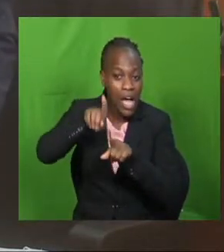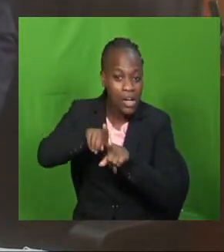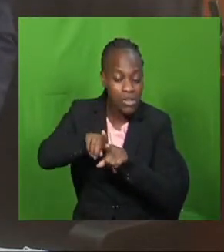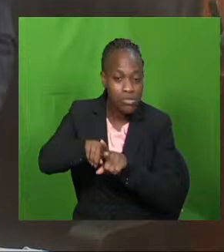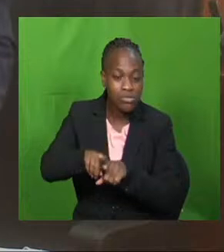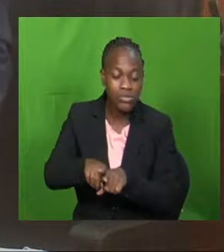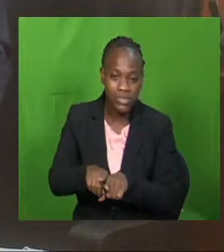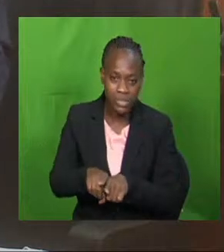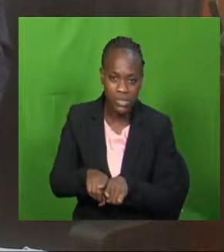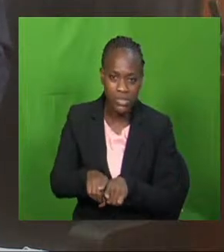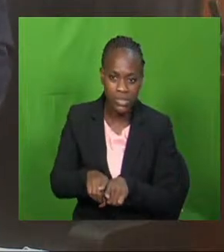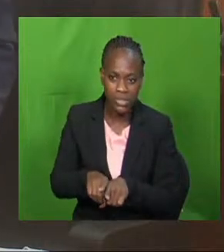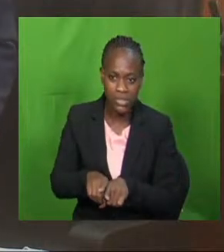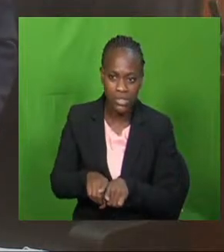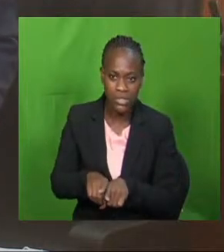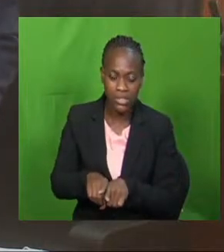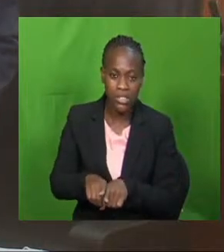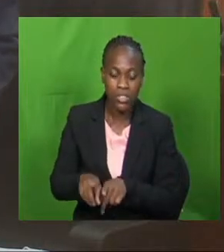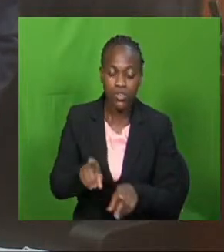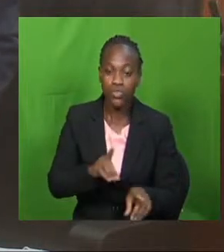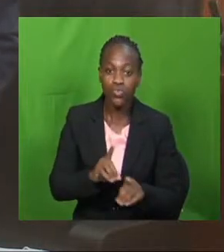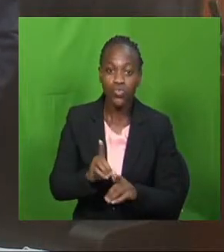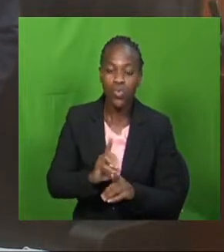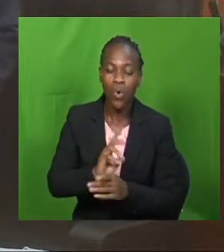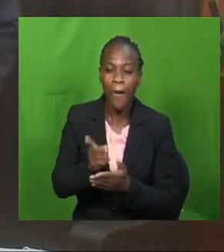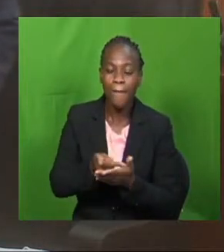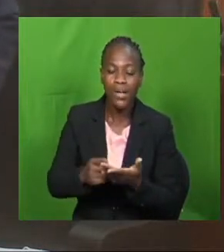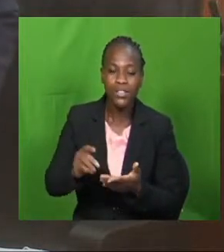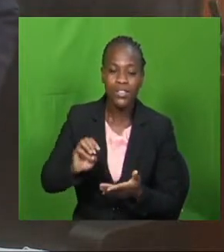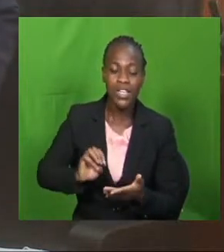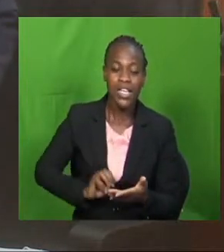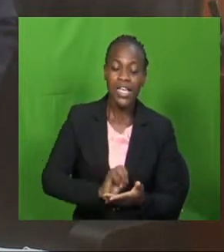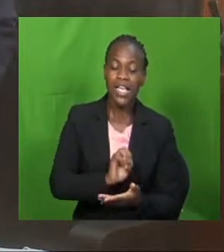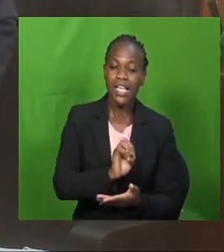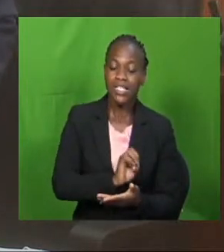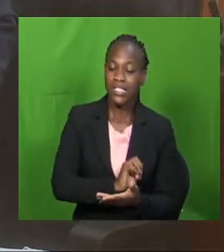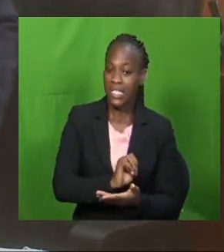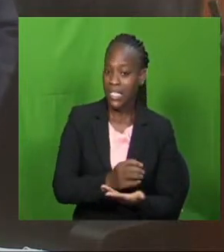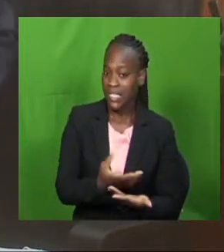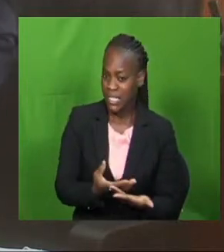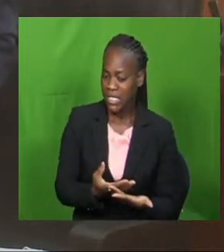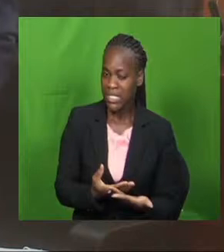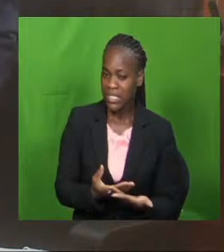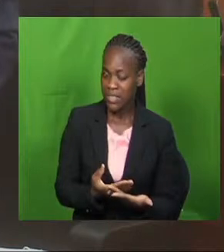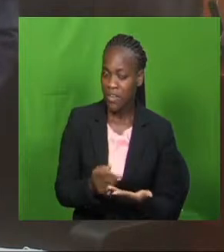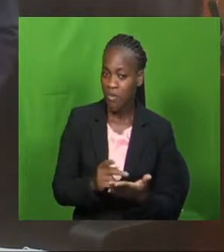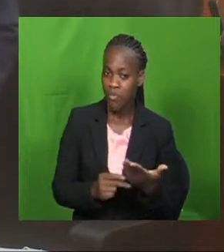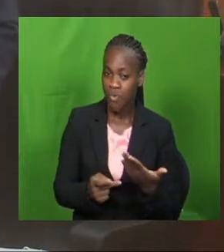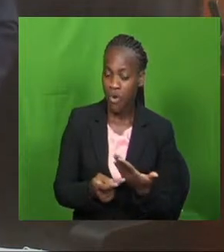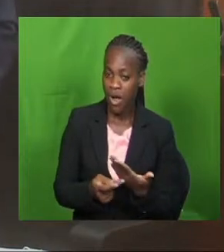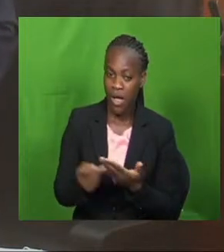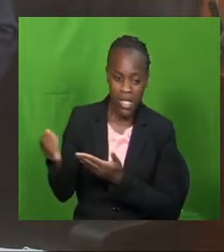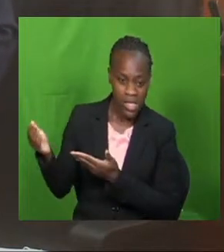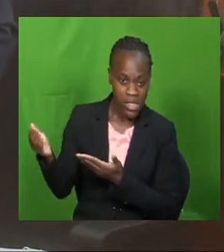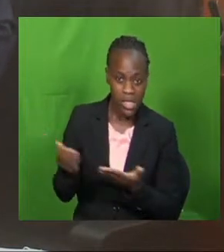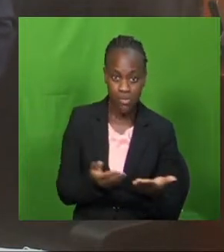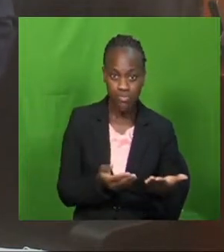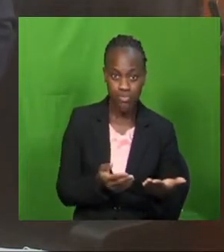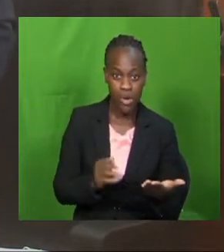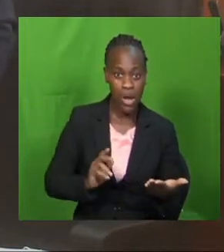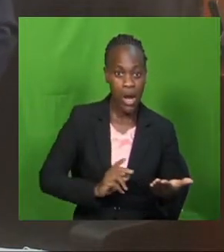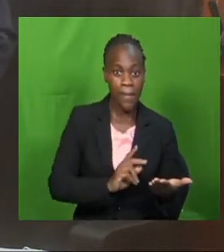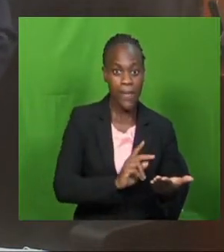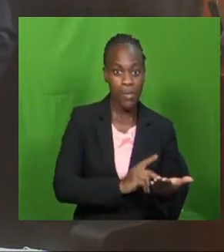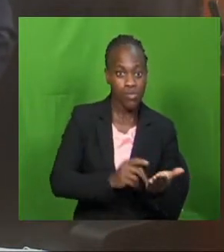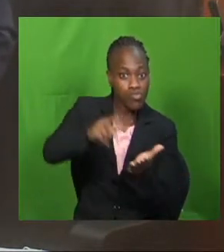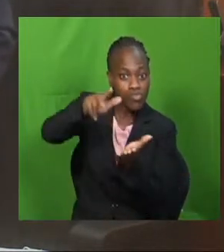in the chambers of the executive arm of government before they were brought and indeed rushed through Parliament for ratification.